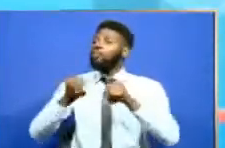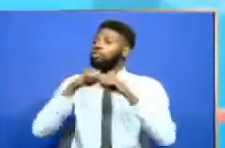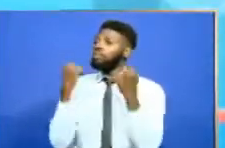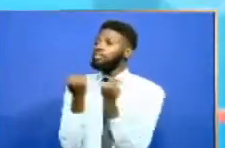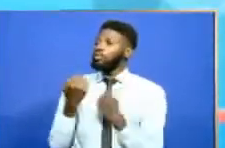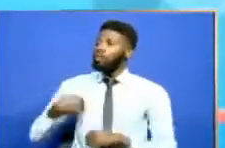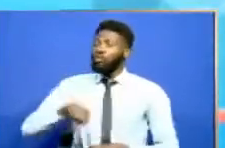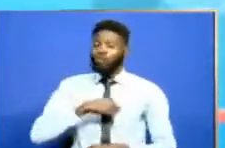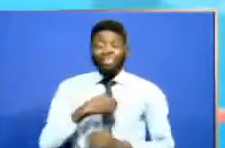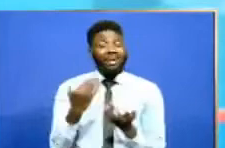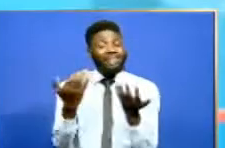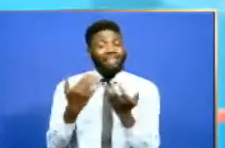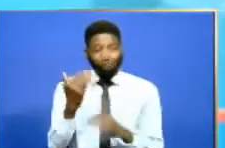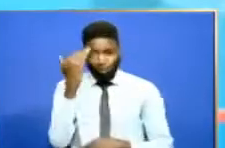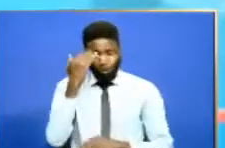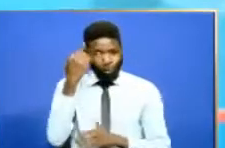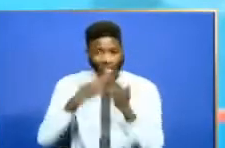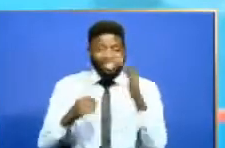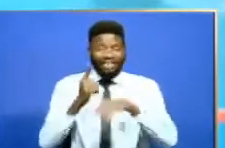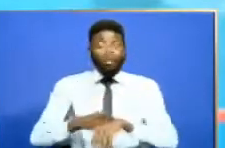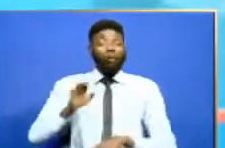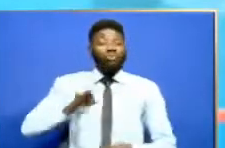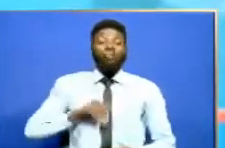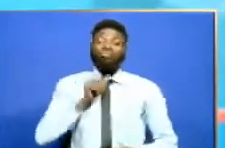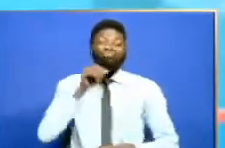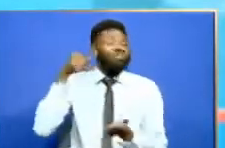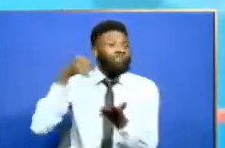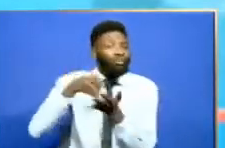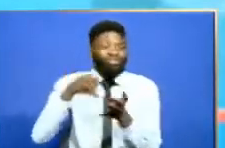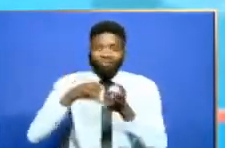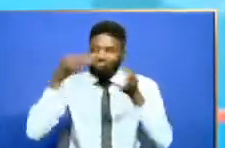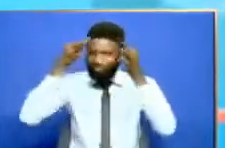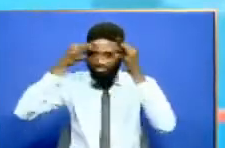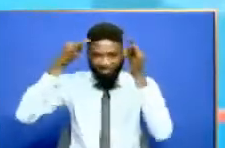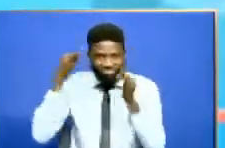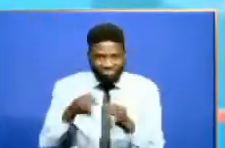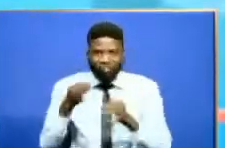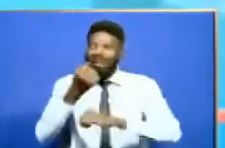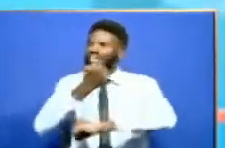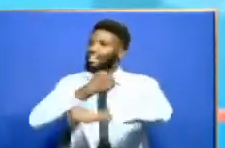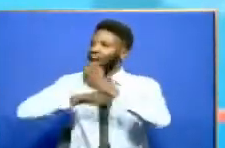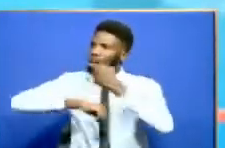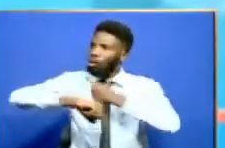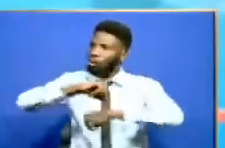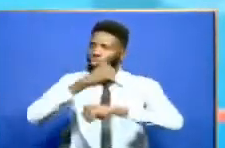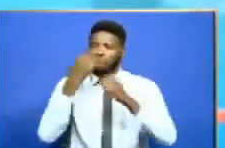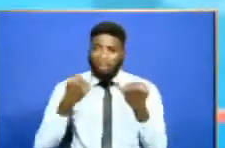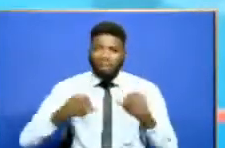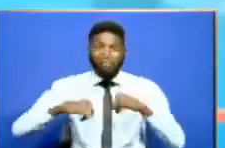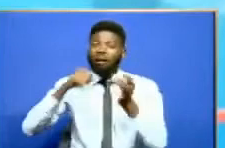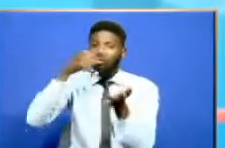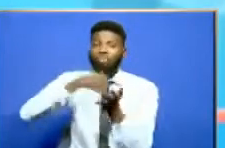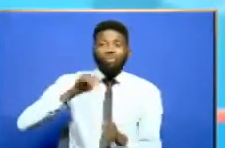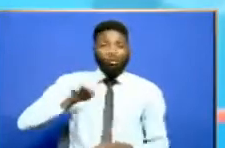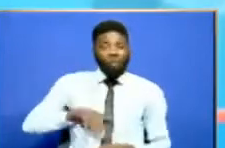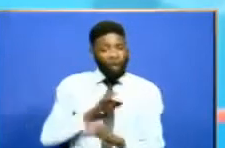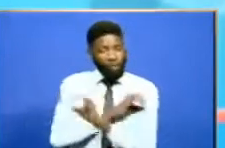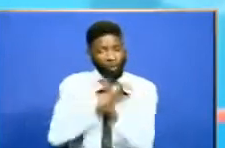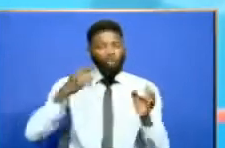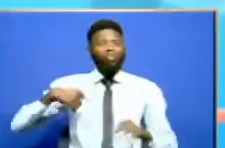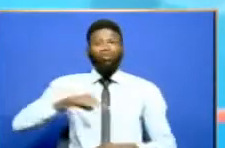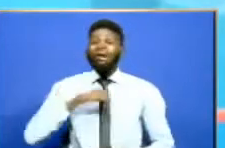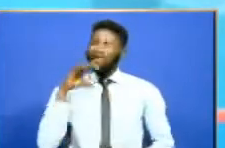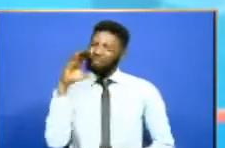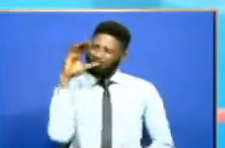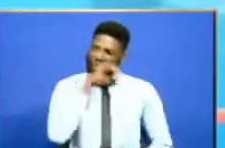exclude women from our decision making, from our actions and implementing them, surely we are leaving out a lot.